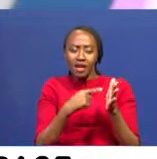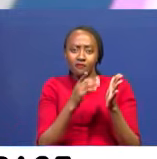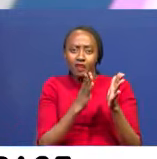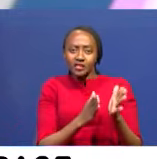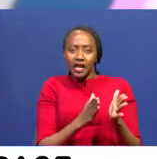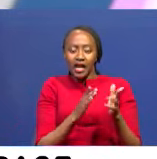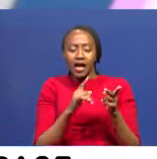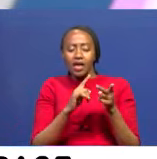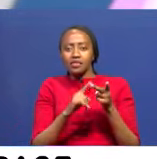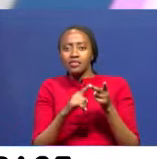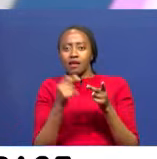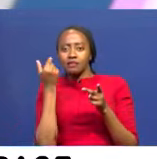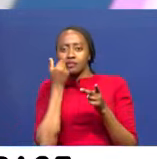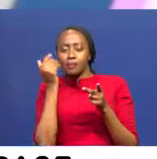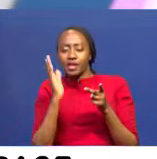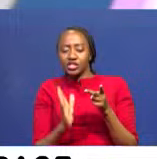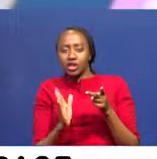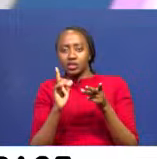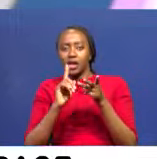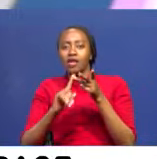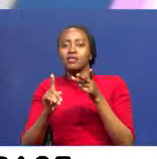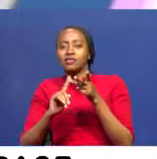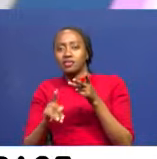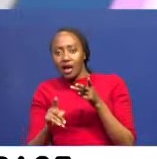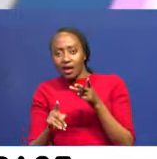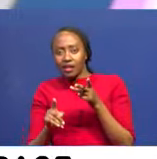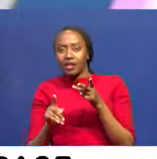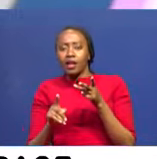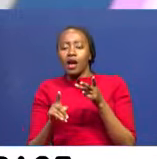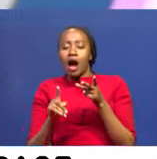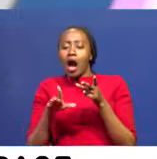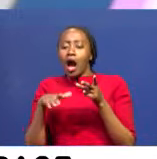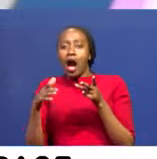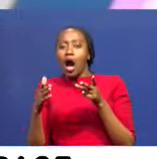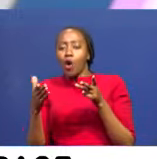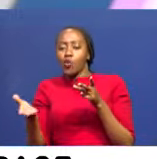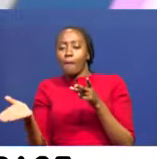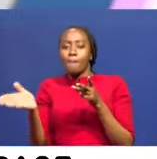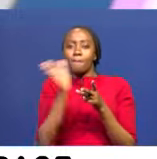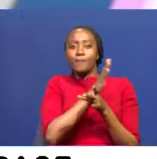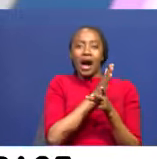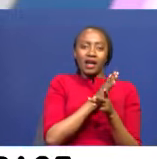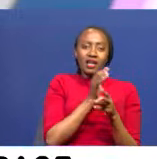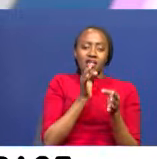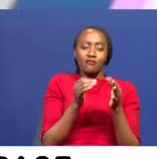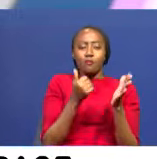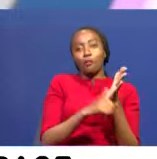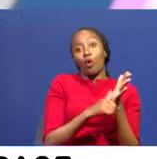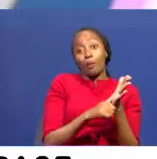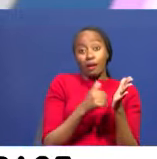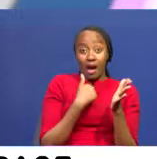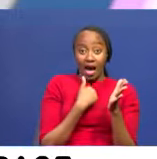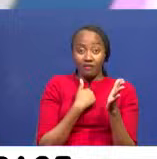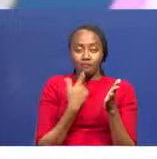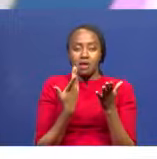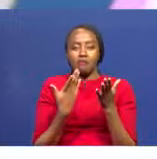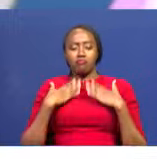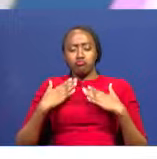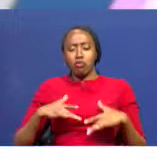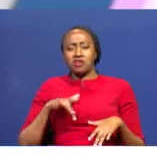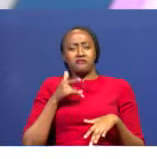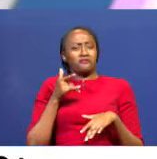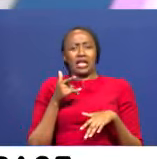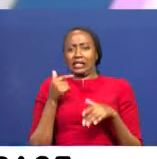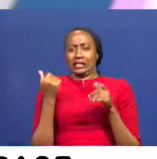it gets to the patient? And then now, when it gets there, how do we get it back if there's a problem? So when you see the Pharmacy